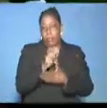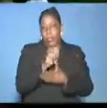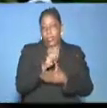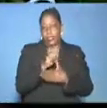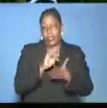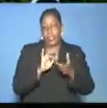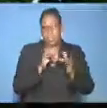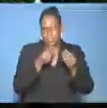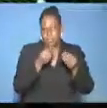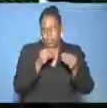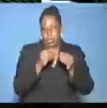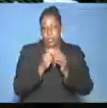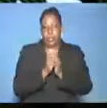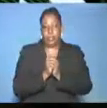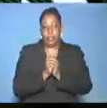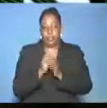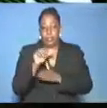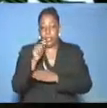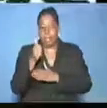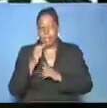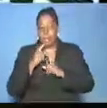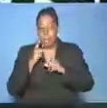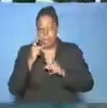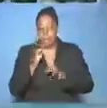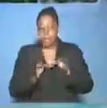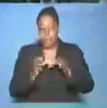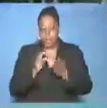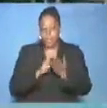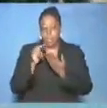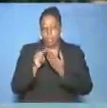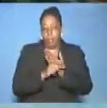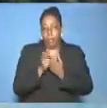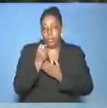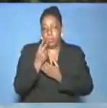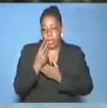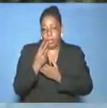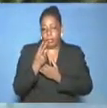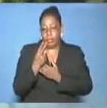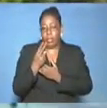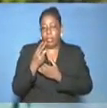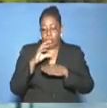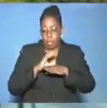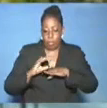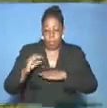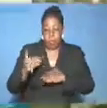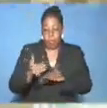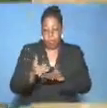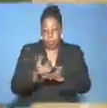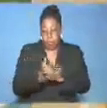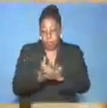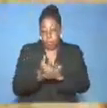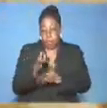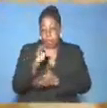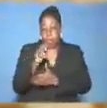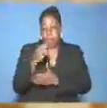markets. Under another court order on November 12th, the commission seized FTM's assets for safekeeping.